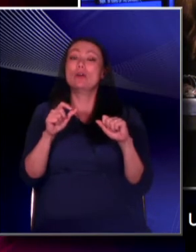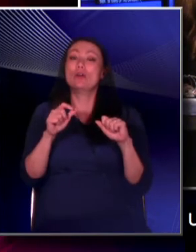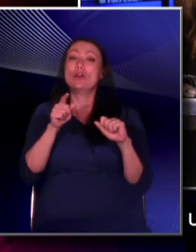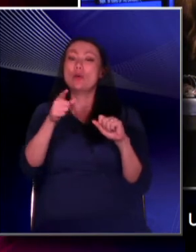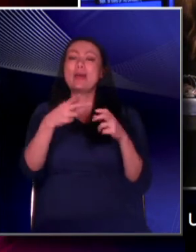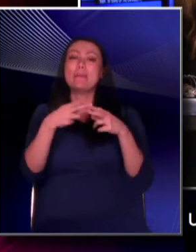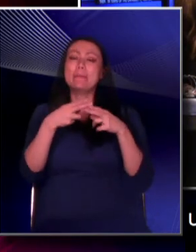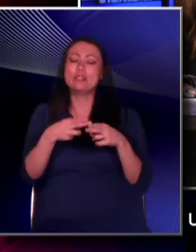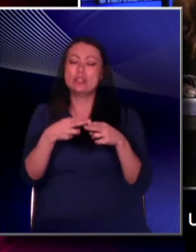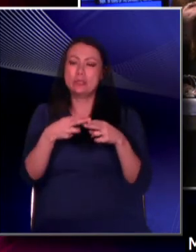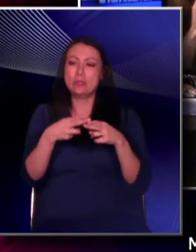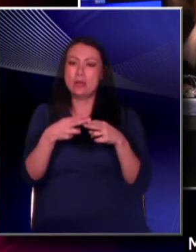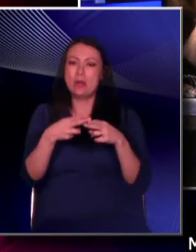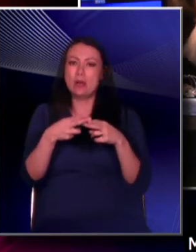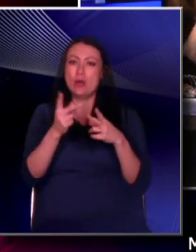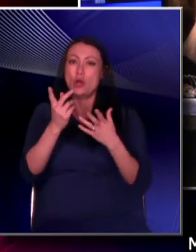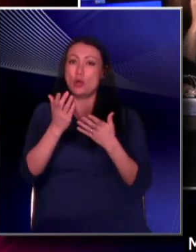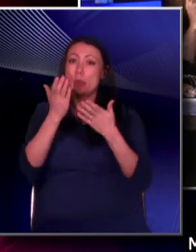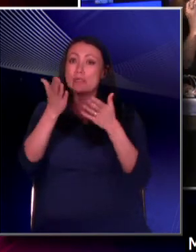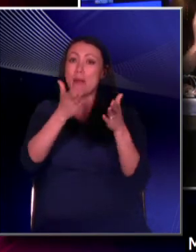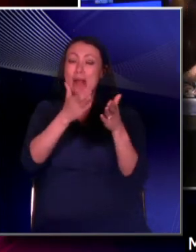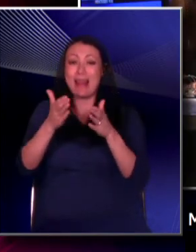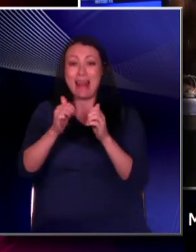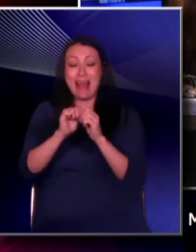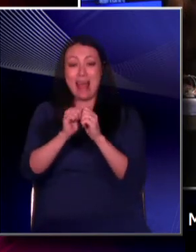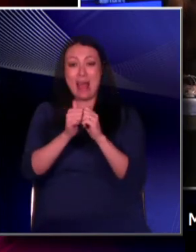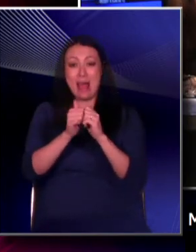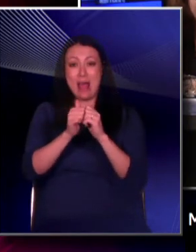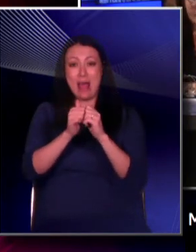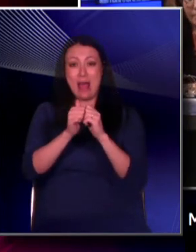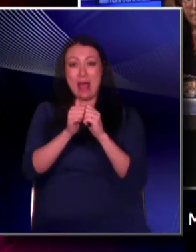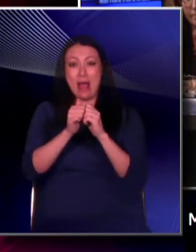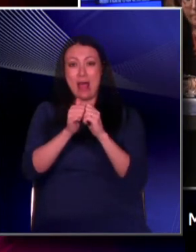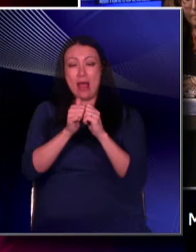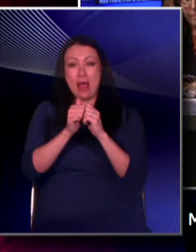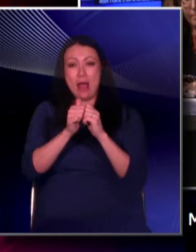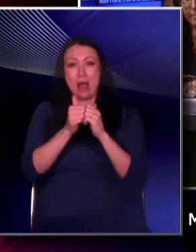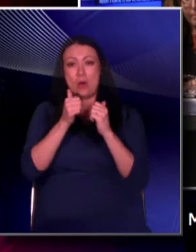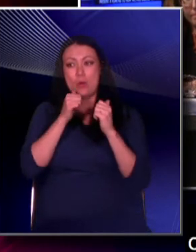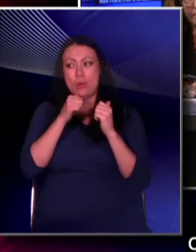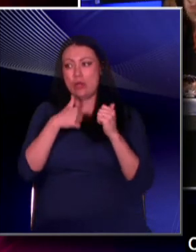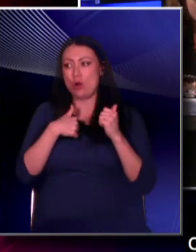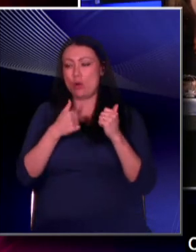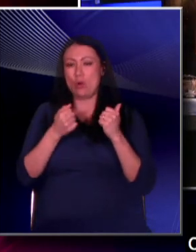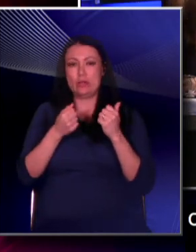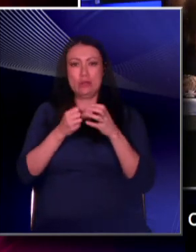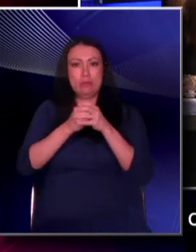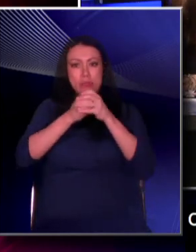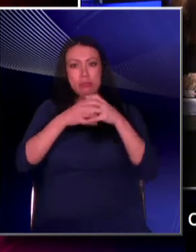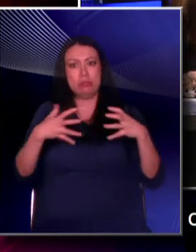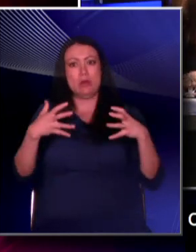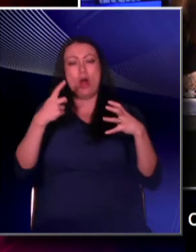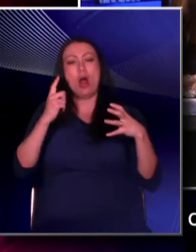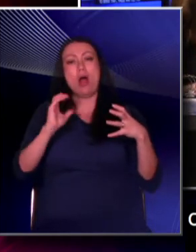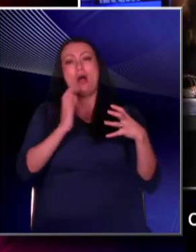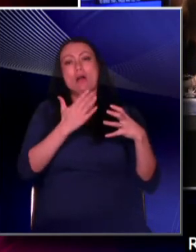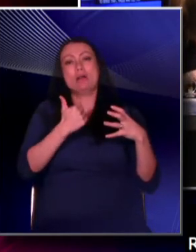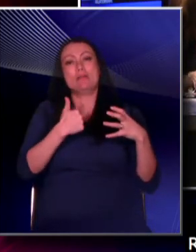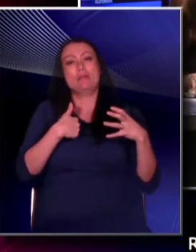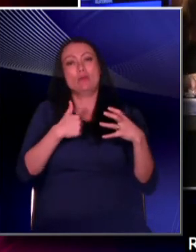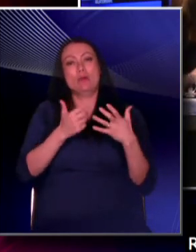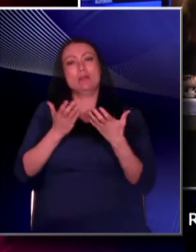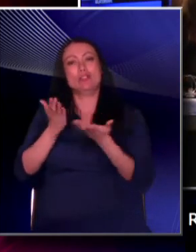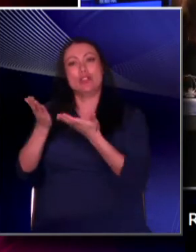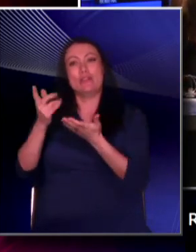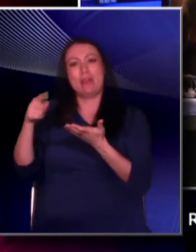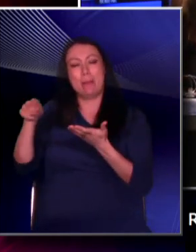mentioned you present a plan as to how we're going to grow our capacity to serve that. I mean, these are fee-for-service relationships for the most part,